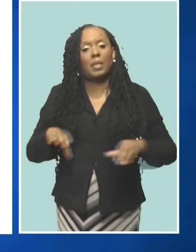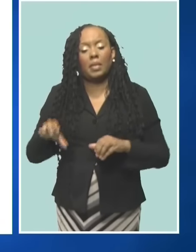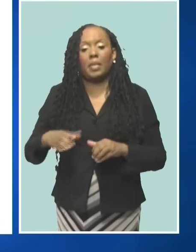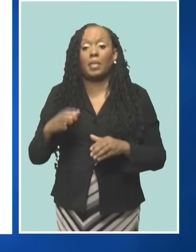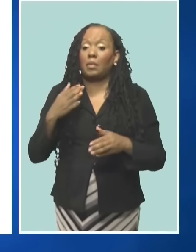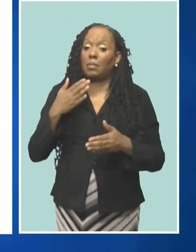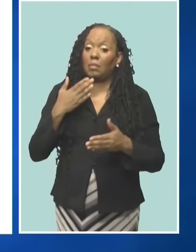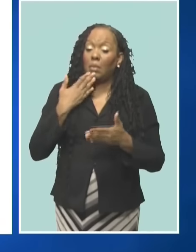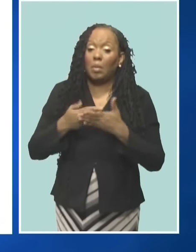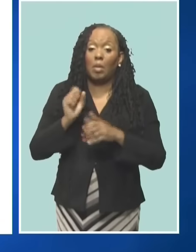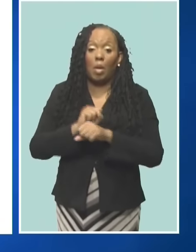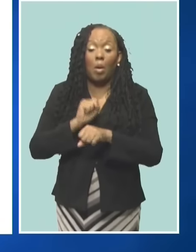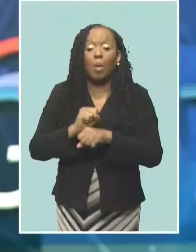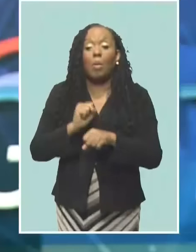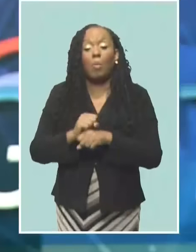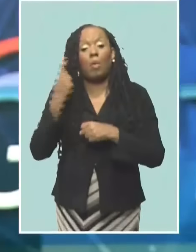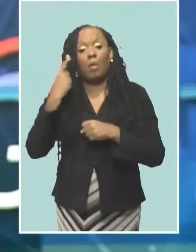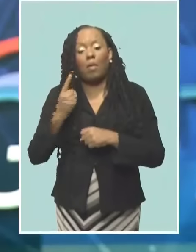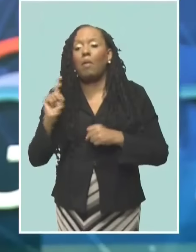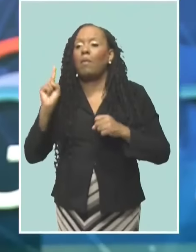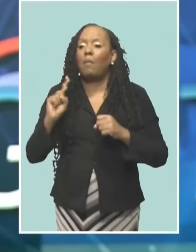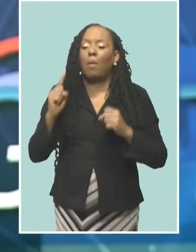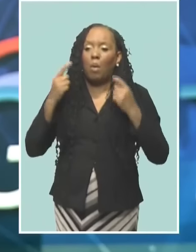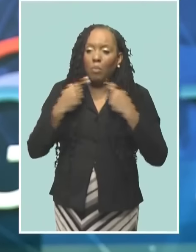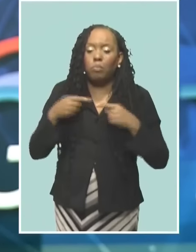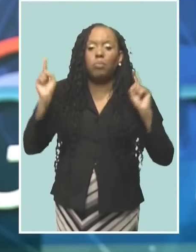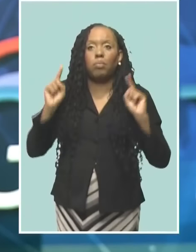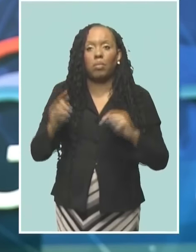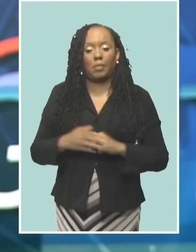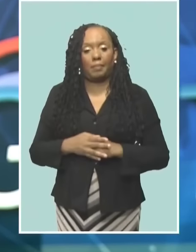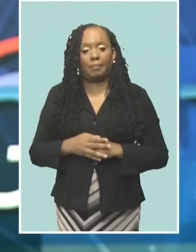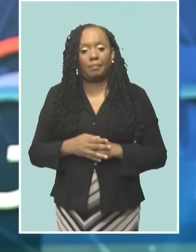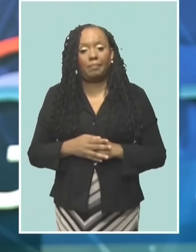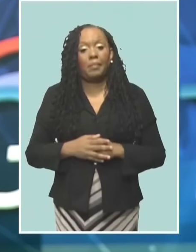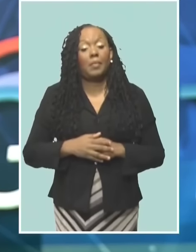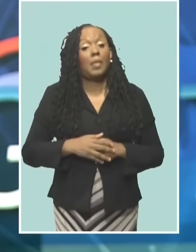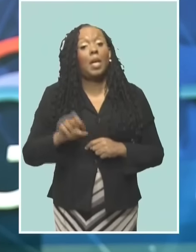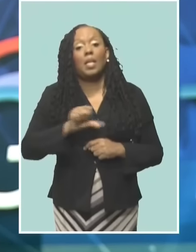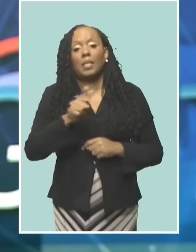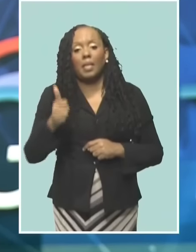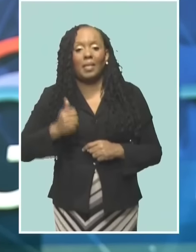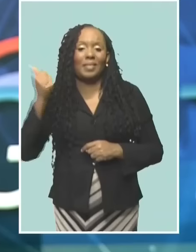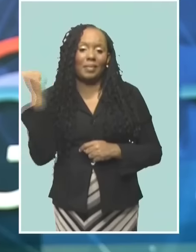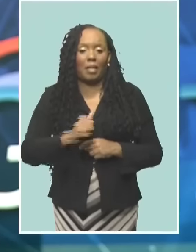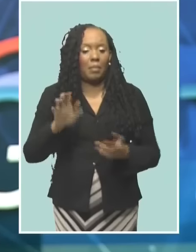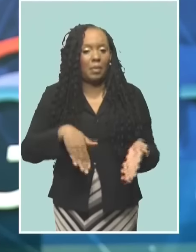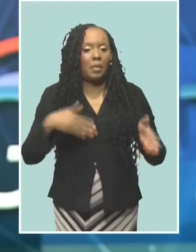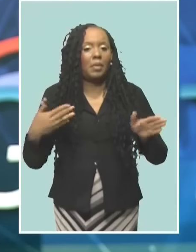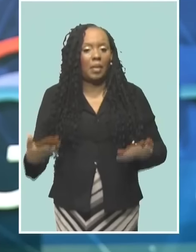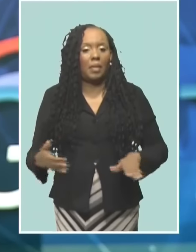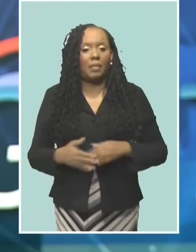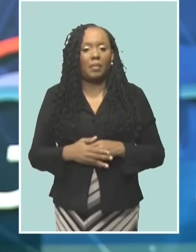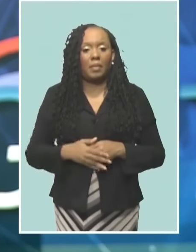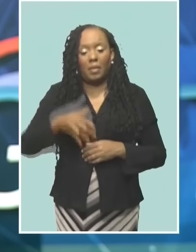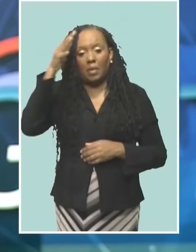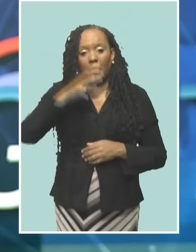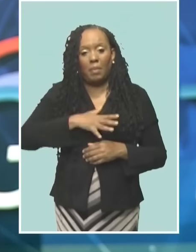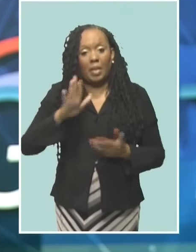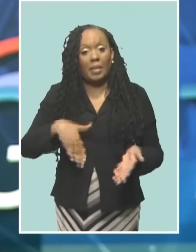deceased, is concerned. Police are investigating a stabbing death at the Bridgetown Fisheries Complex. Dead